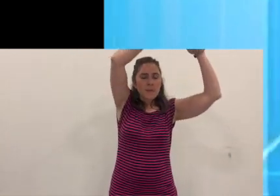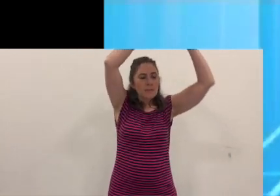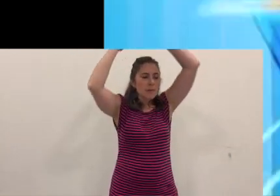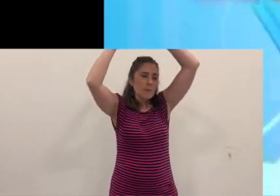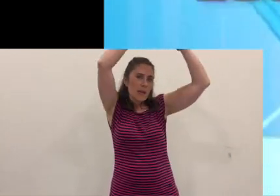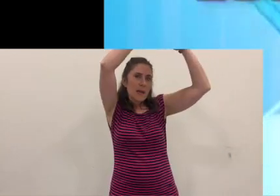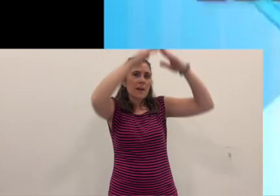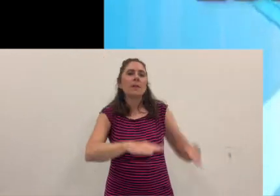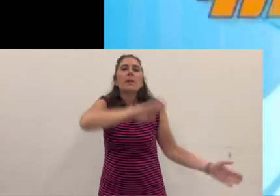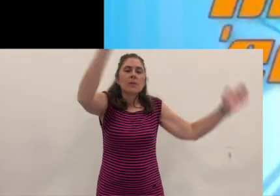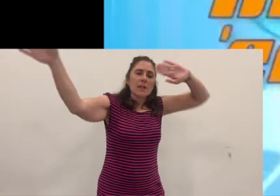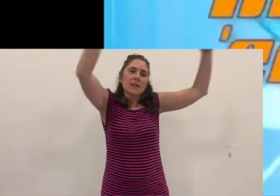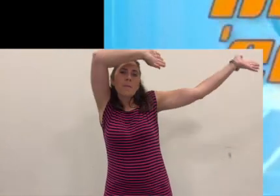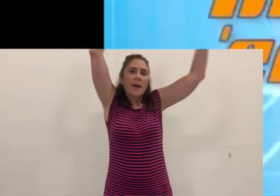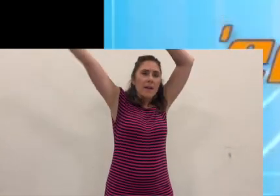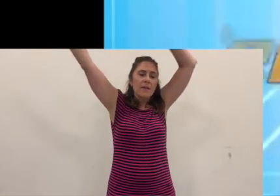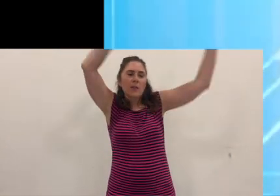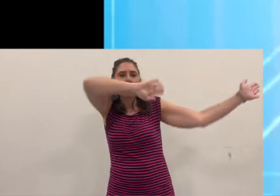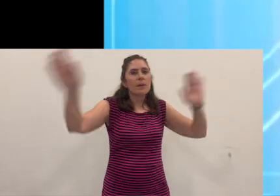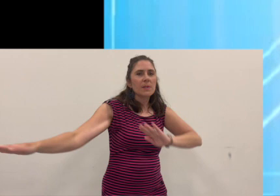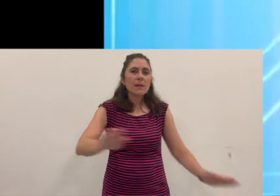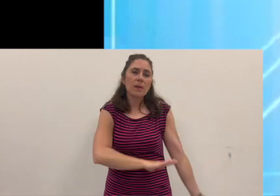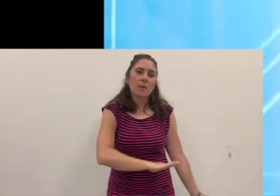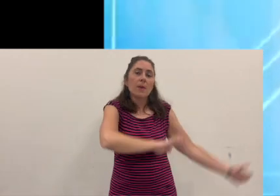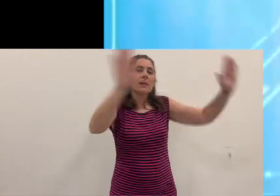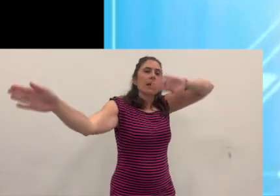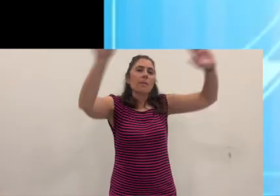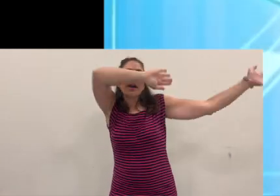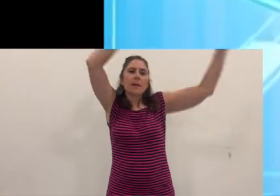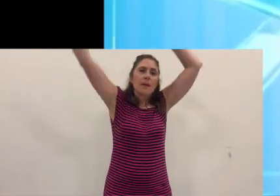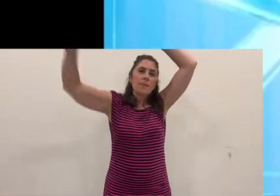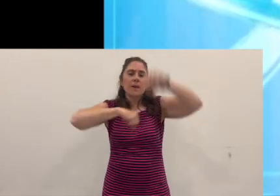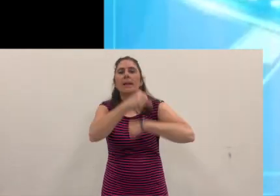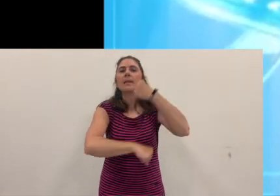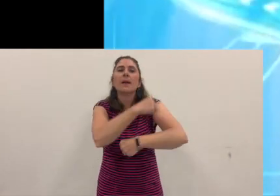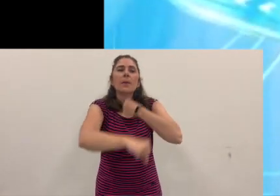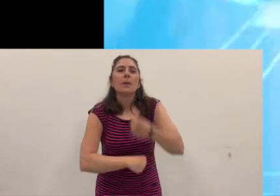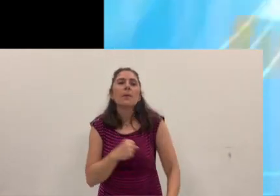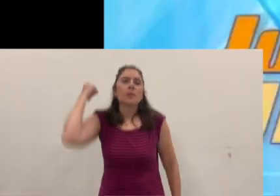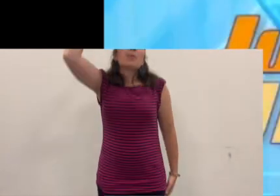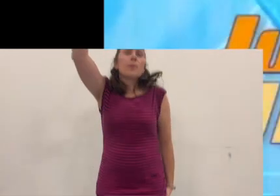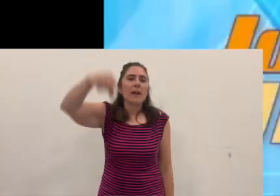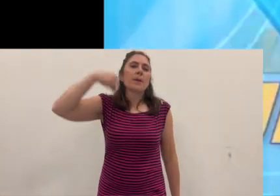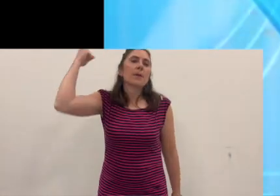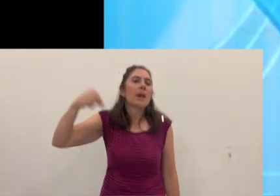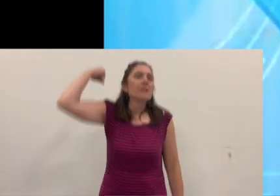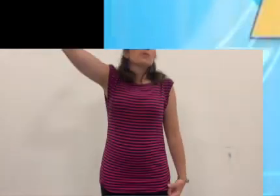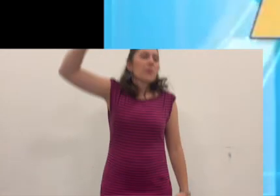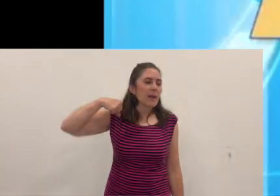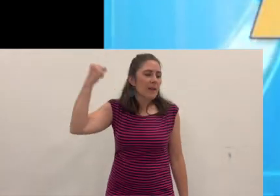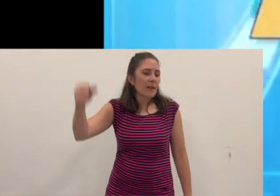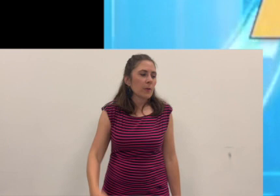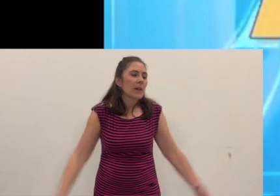the house. Put your hands up high, now you bring them down low. Take them back up, now that's how we roll. Jump around, jump